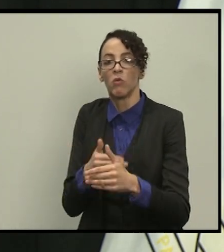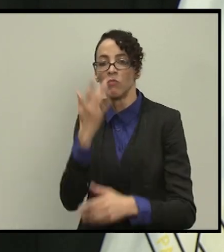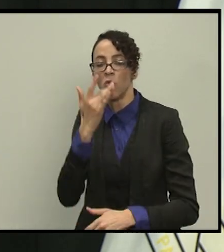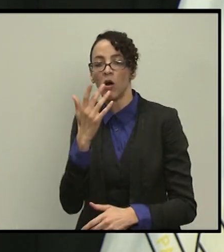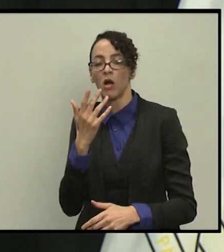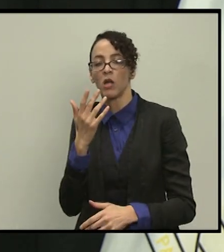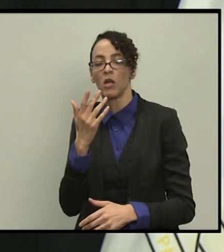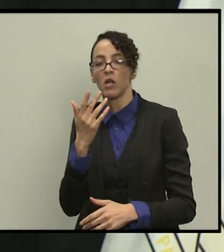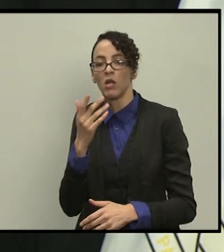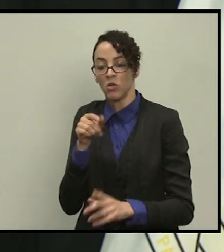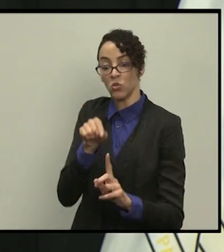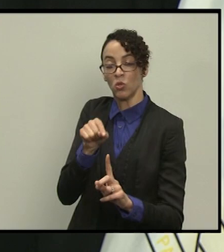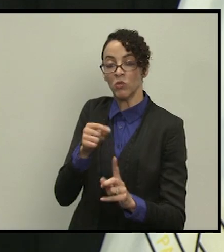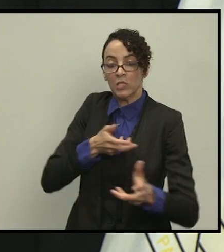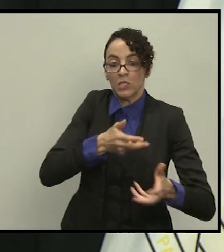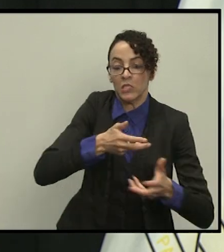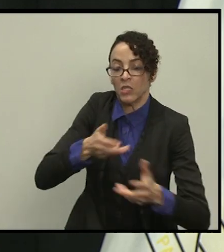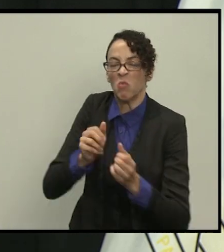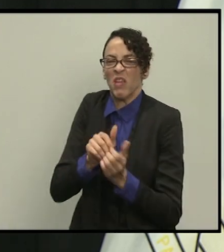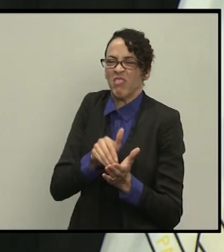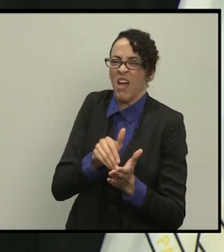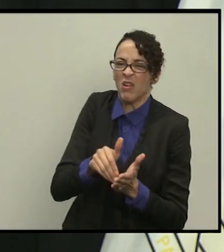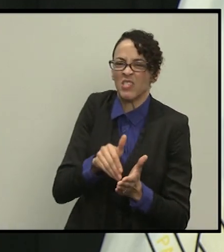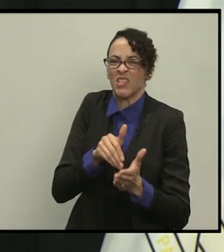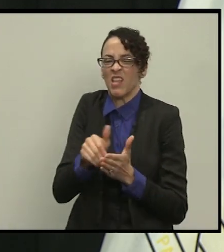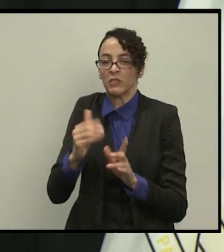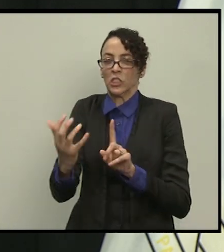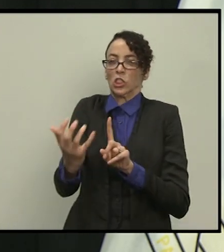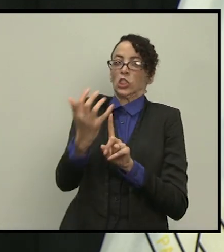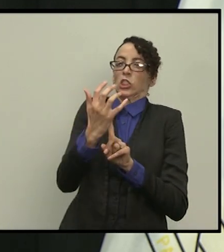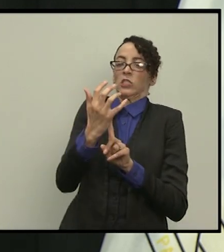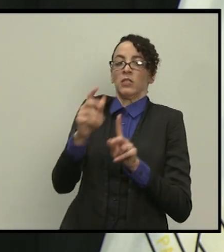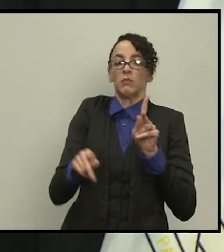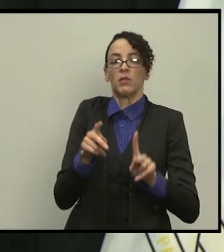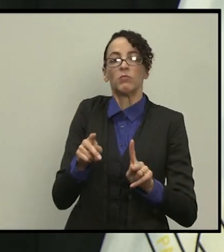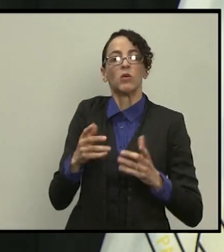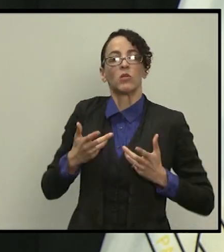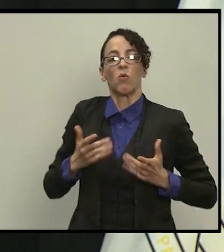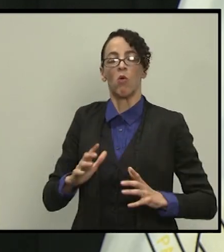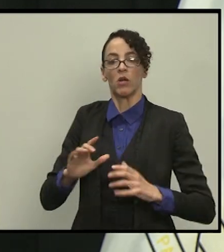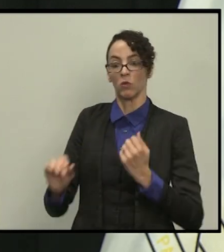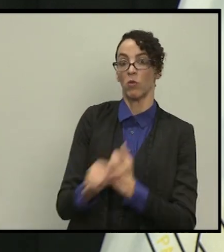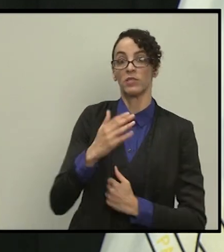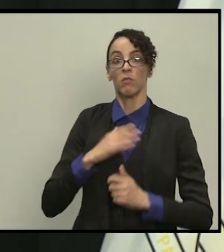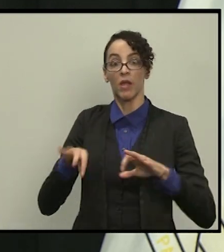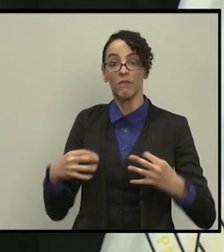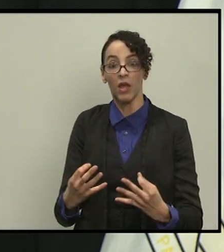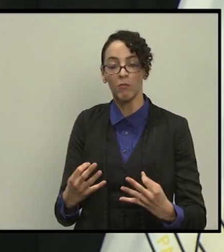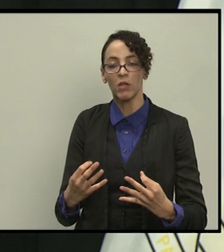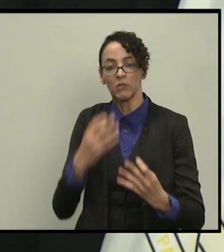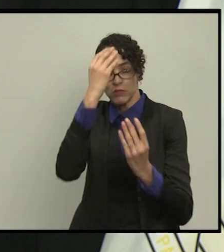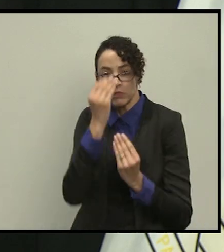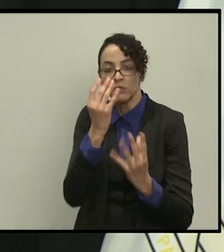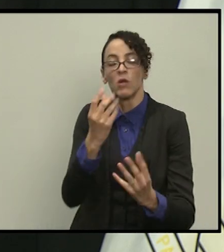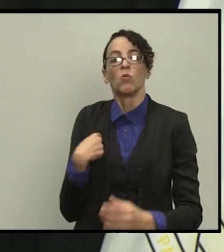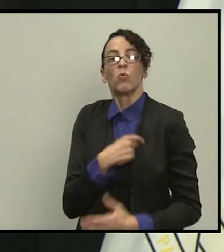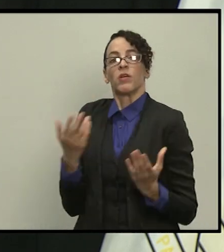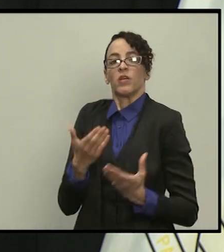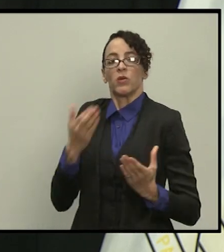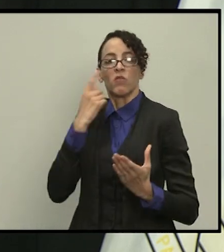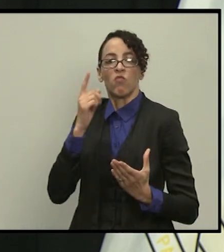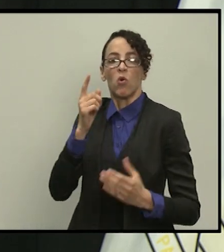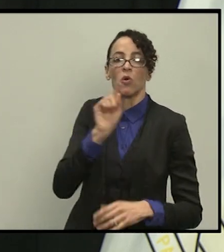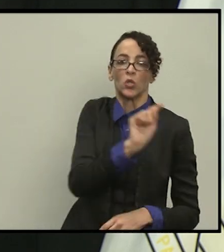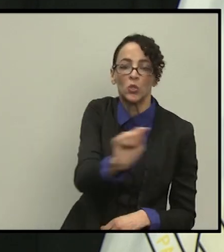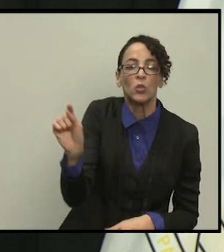with thousands of members of the public and you don't want to put your families at risk, we are here for you because we need you